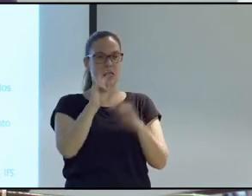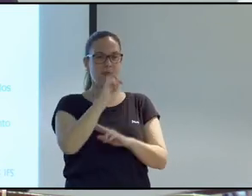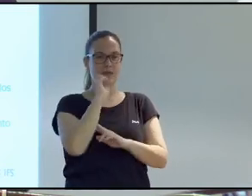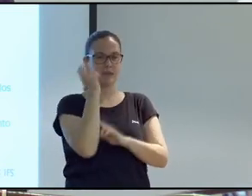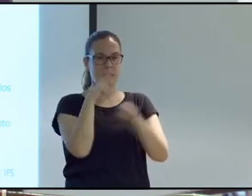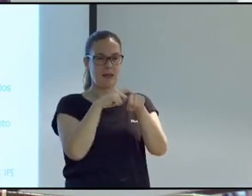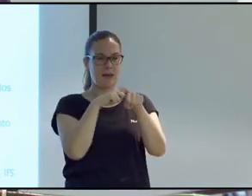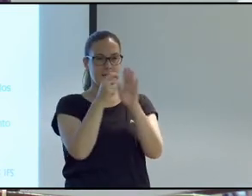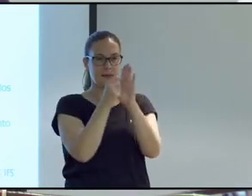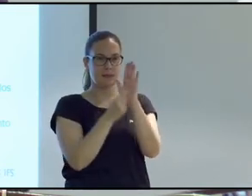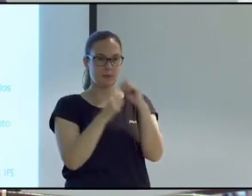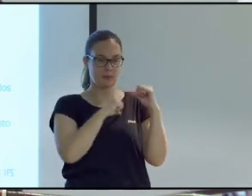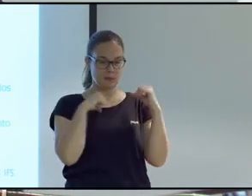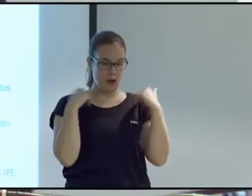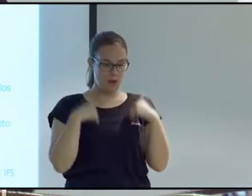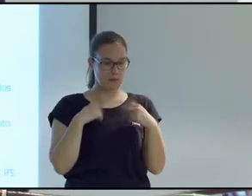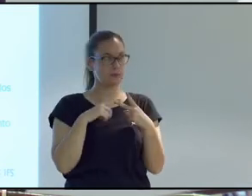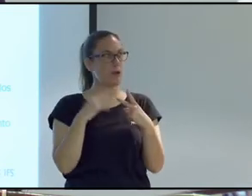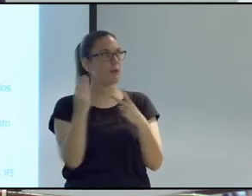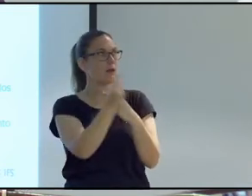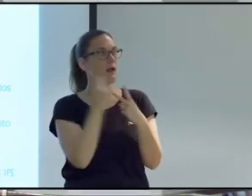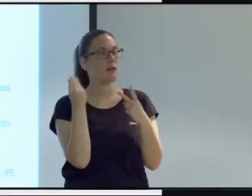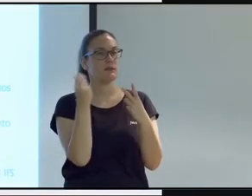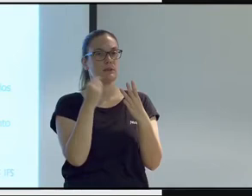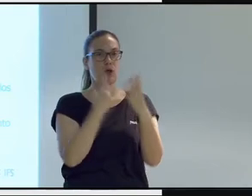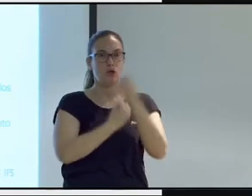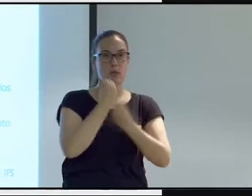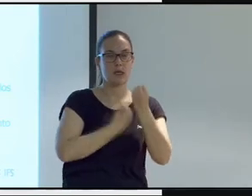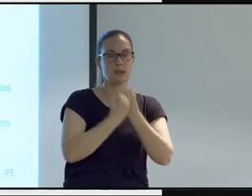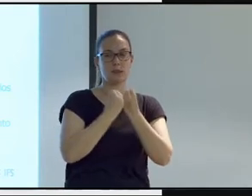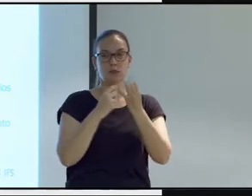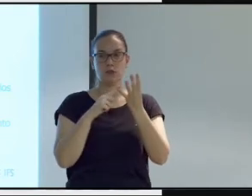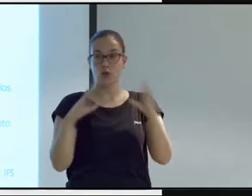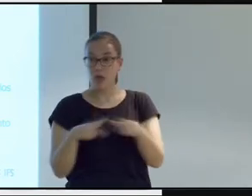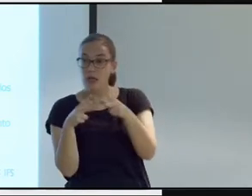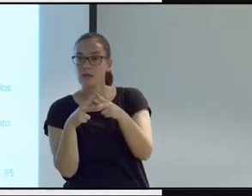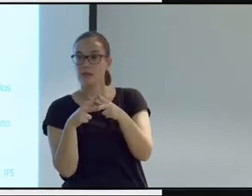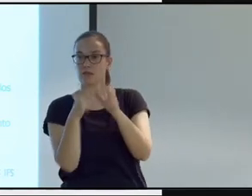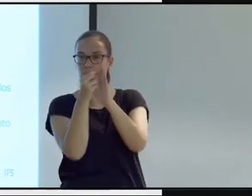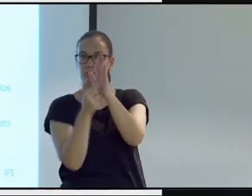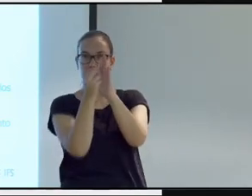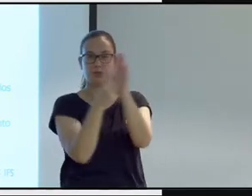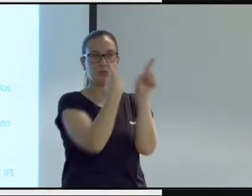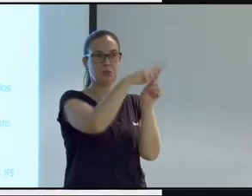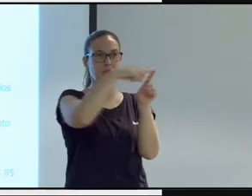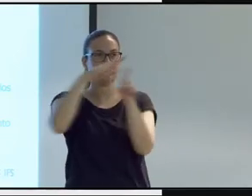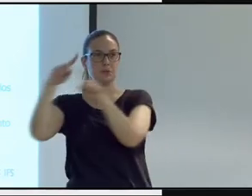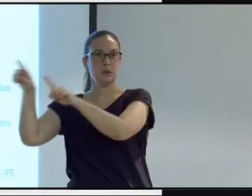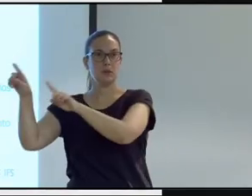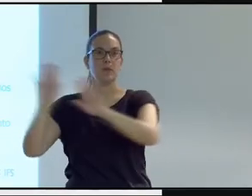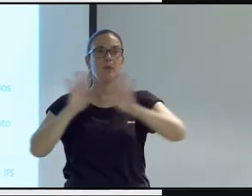Sen then talked about all the different types of differences among people, economic, social,